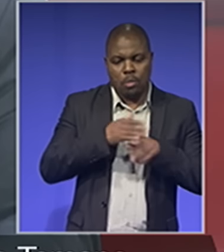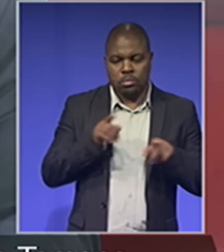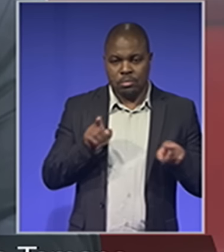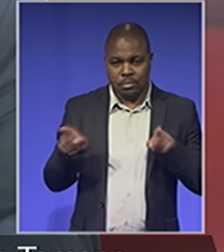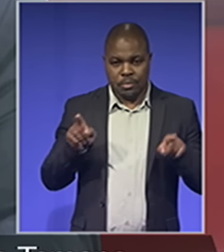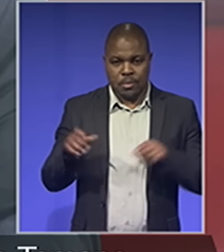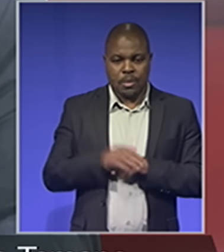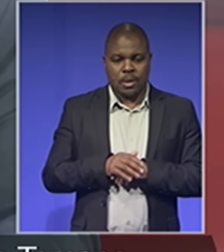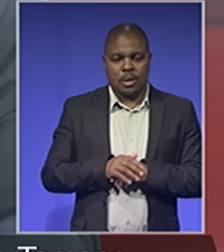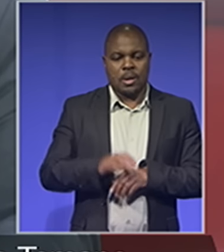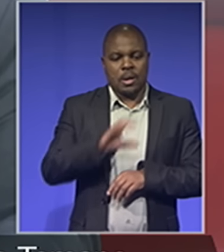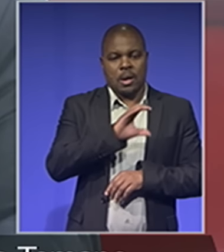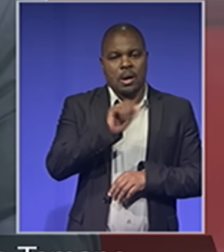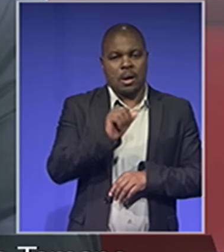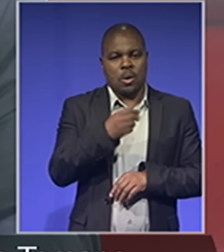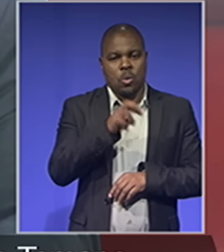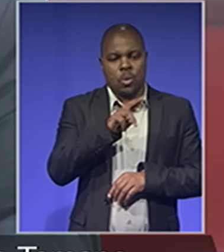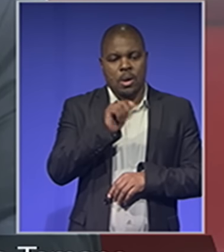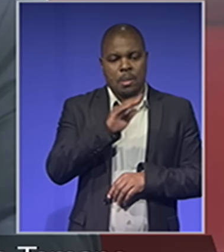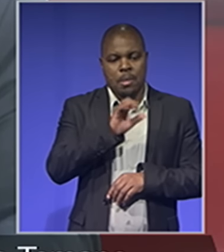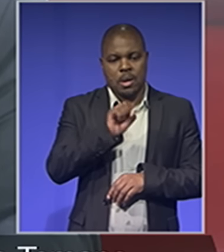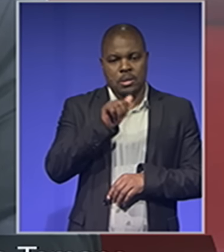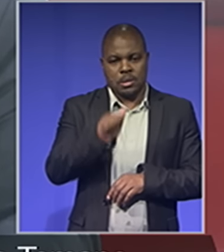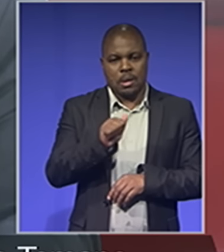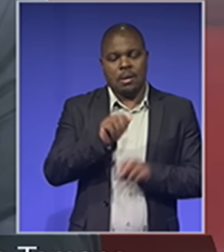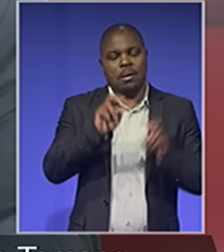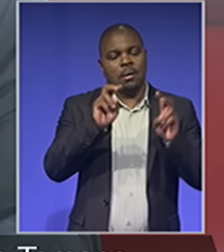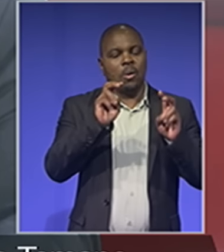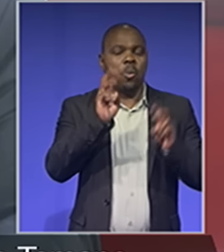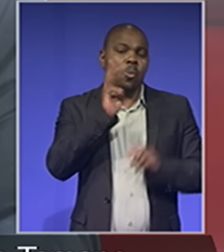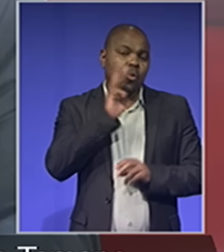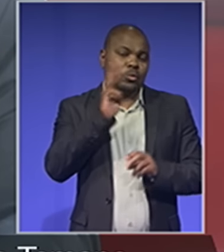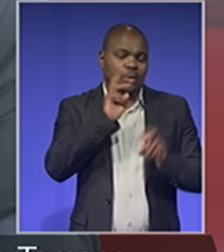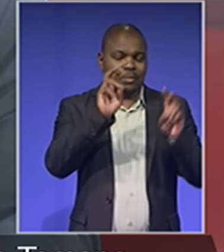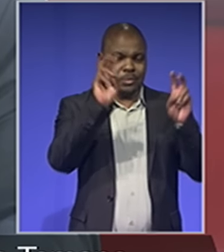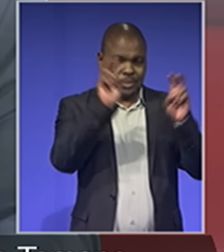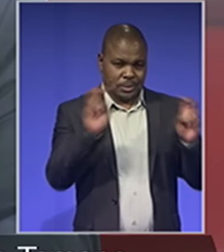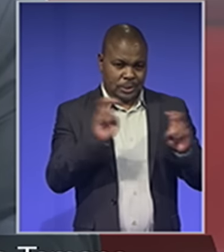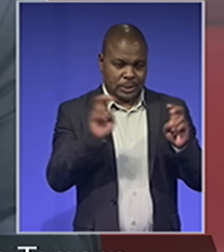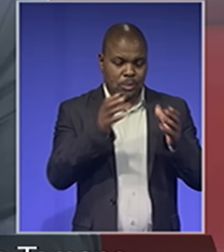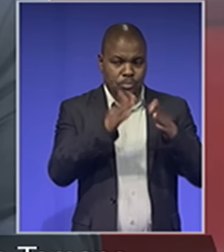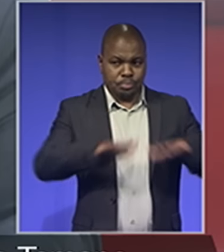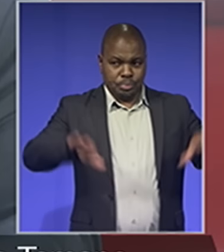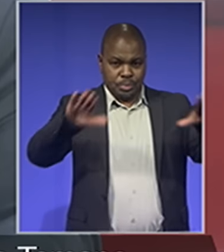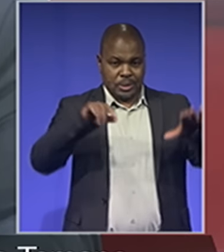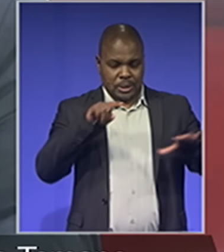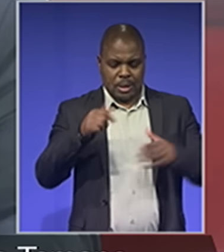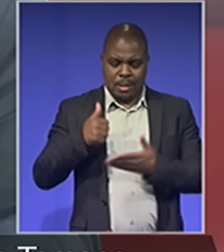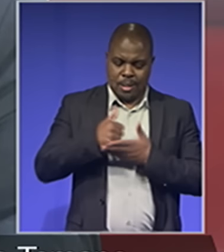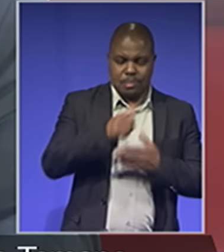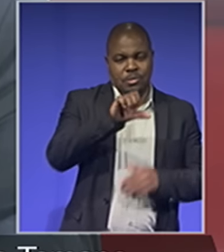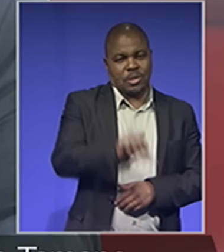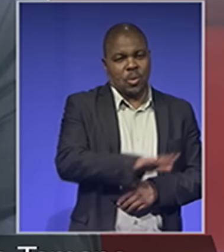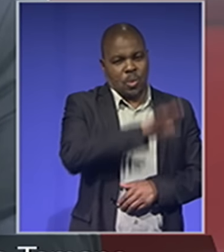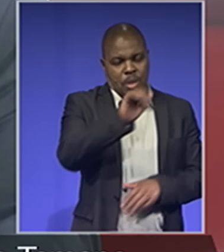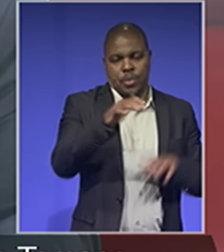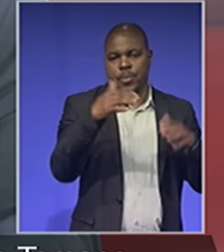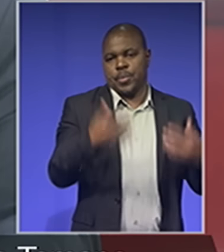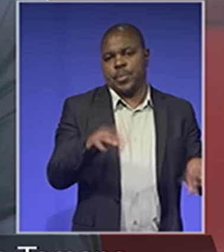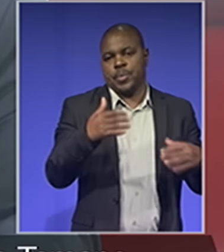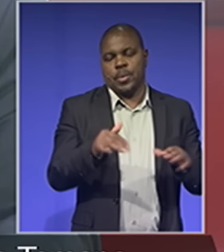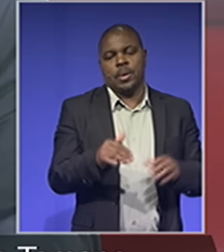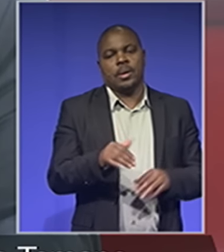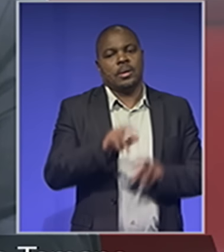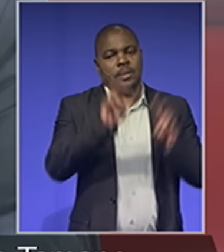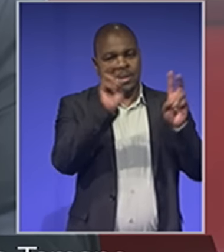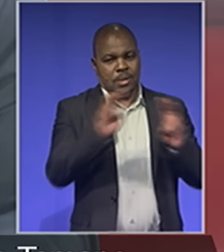The Kahorabasa hydroelectric dam makes an important contribution to South Africa's energy security.